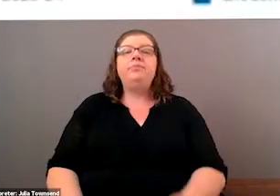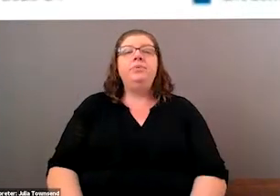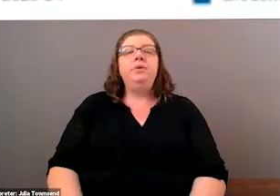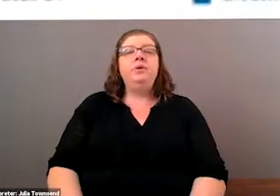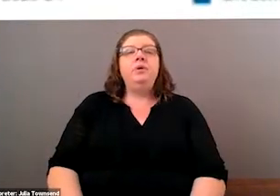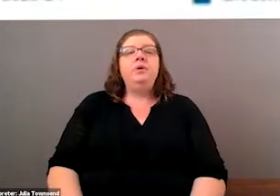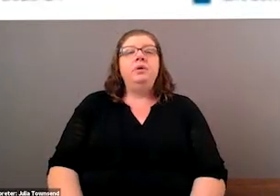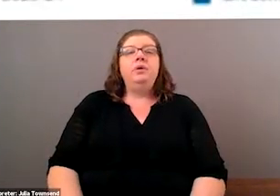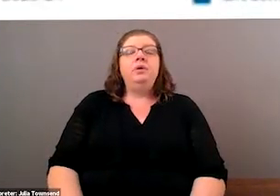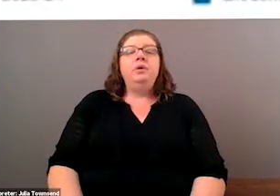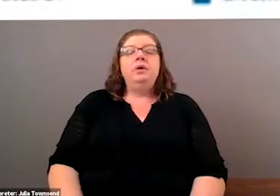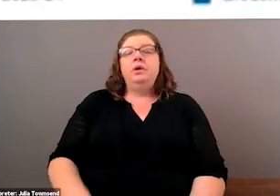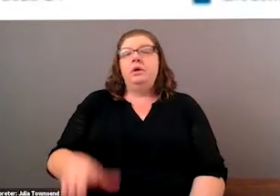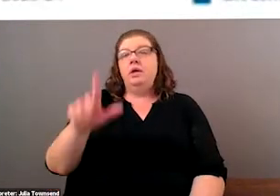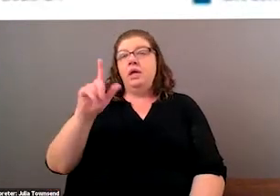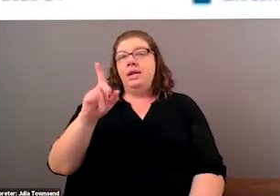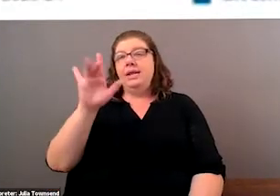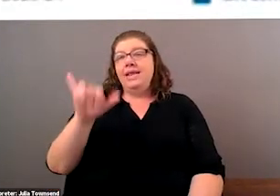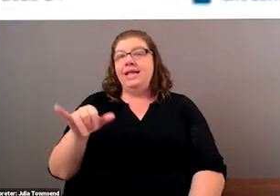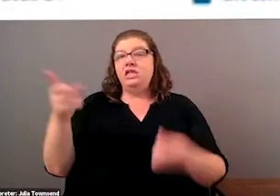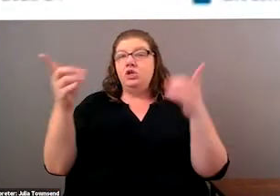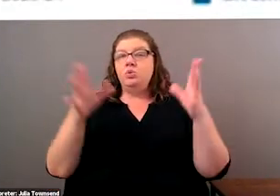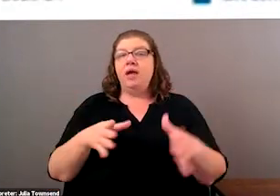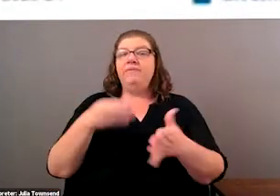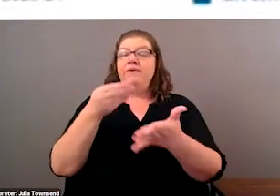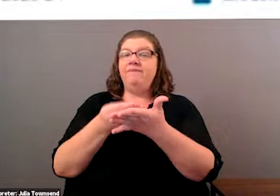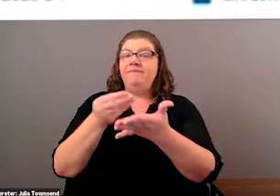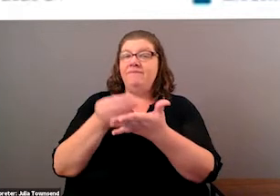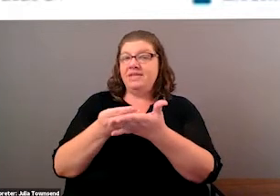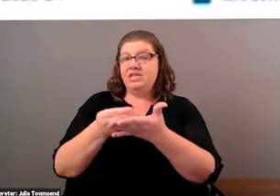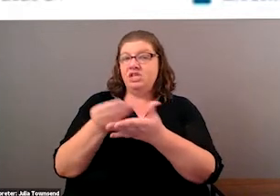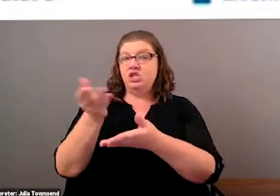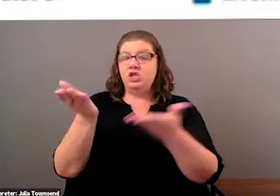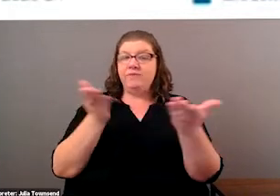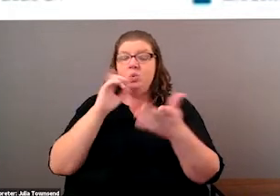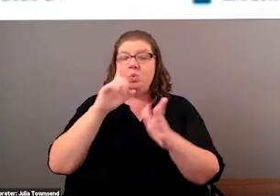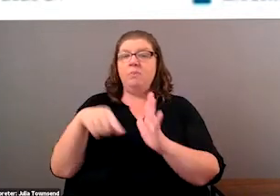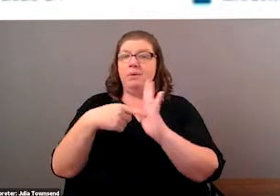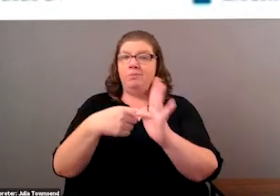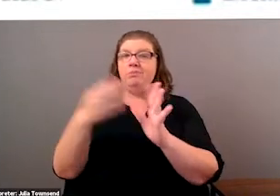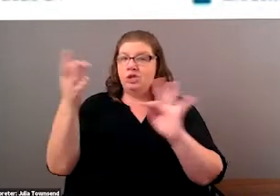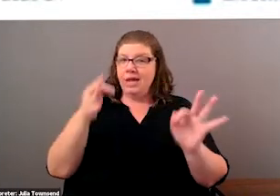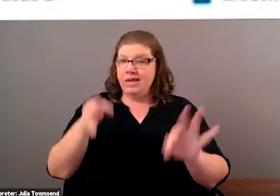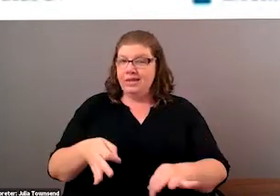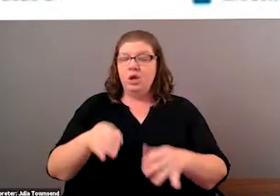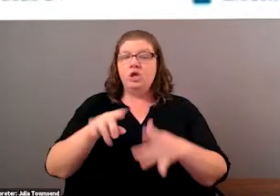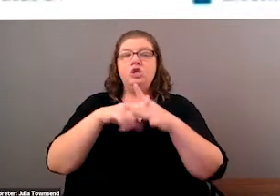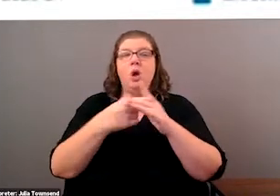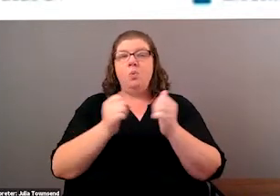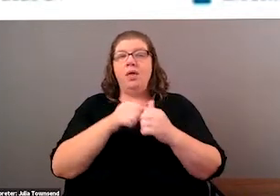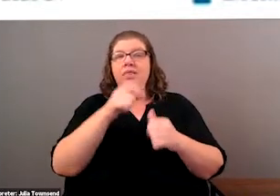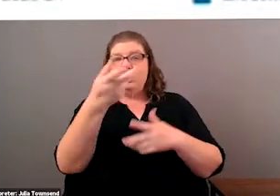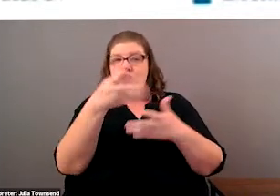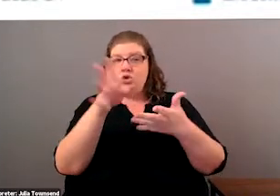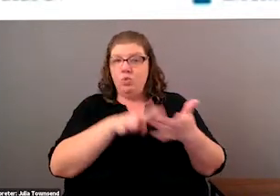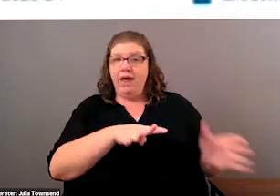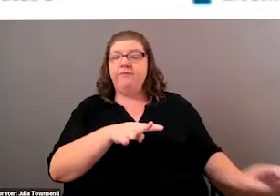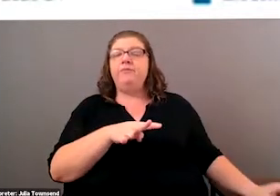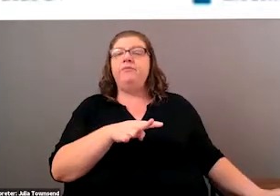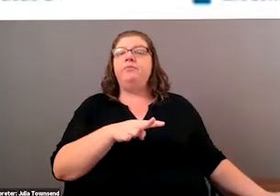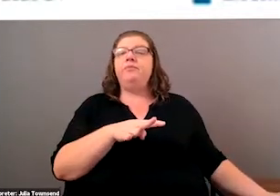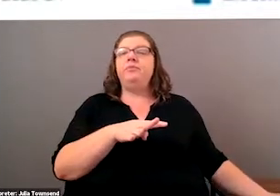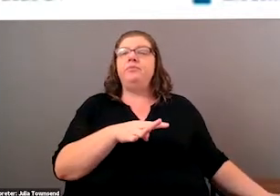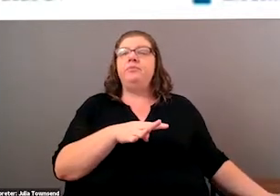Lacey, the Director of Fiscal Services, will also be presenting the slides with me. We want to start with this graph. The graph